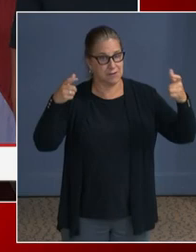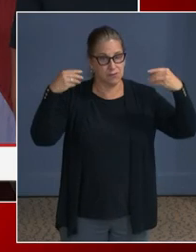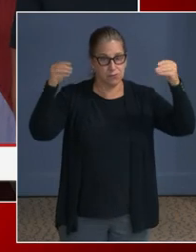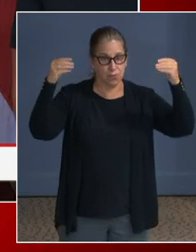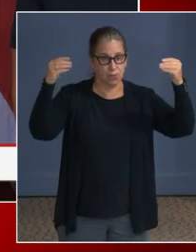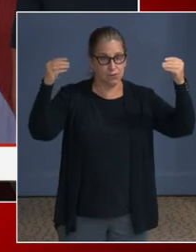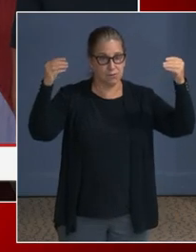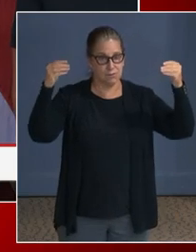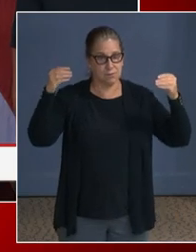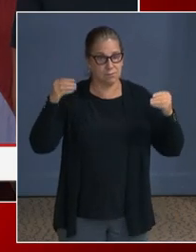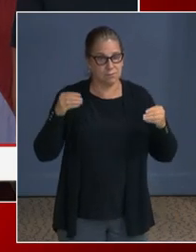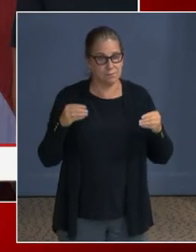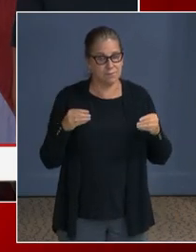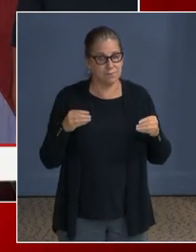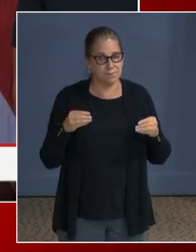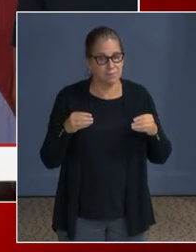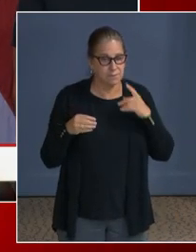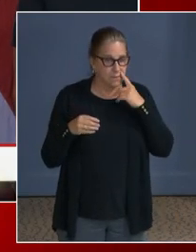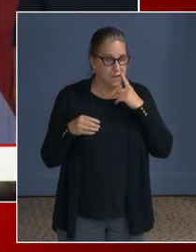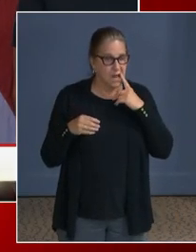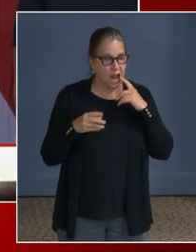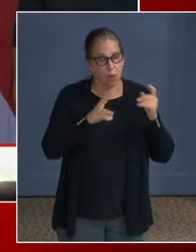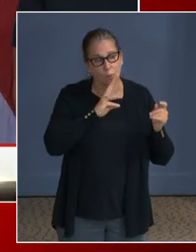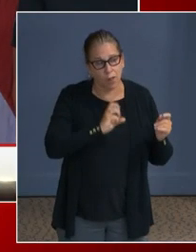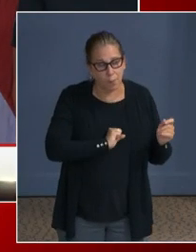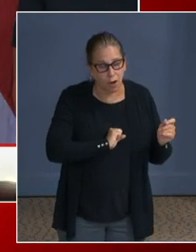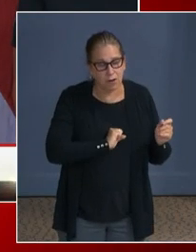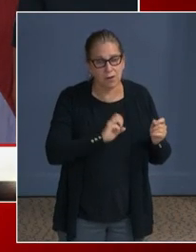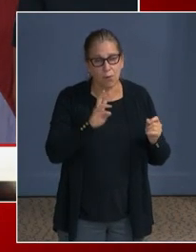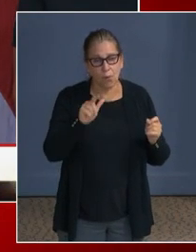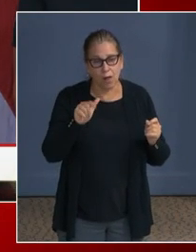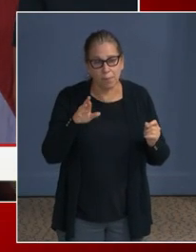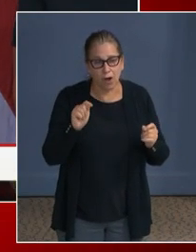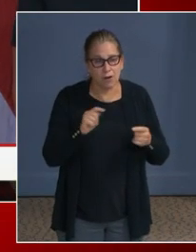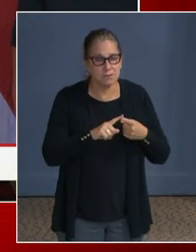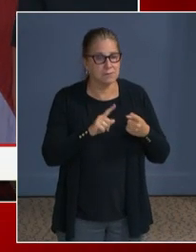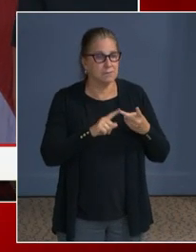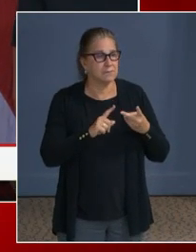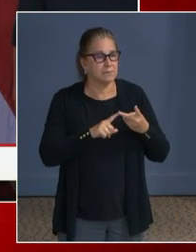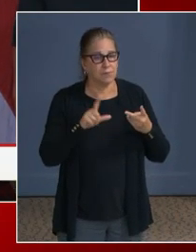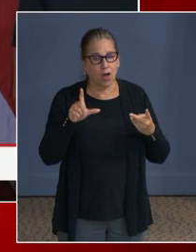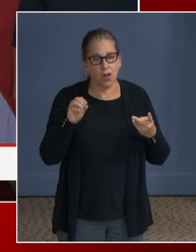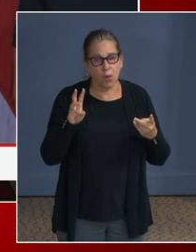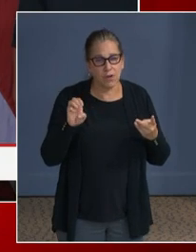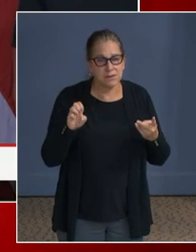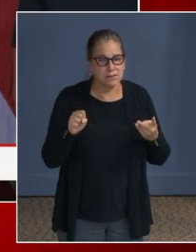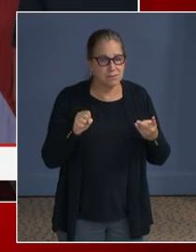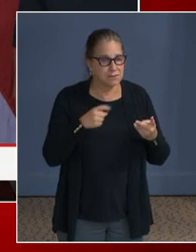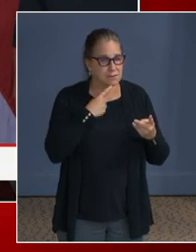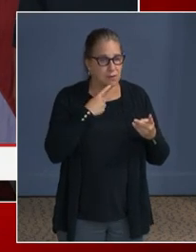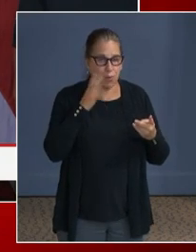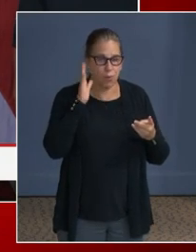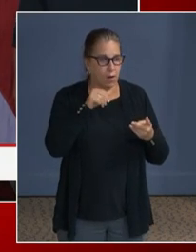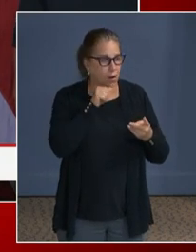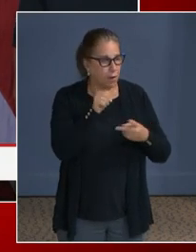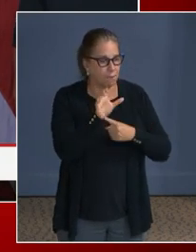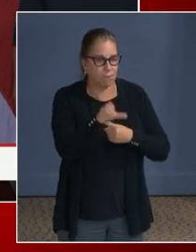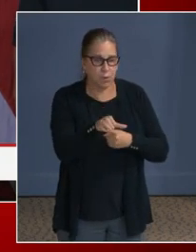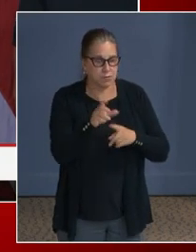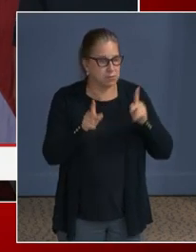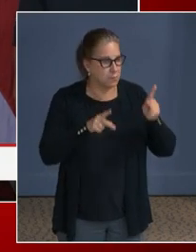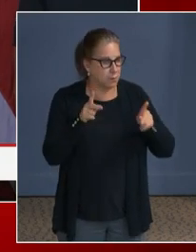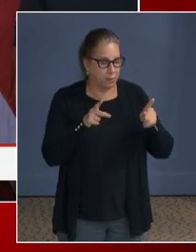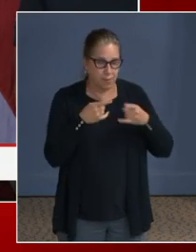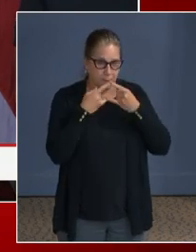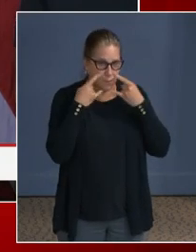in DC, including Walmart and Lowe's, have said that they will not enforce the mask orders. They will put signage up, but they will not have